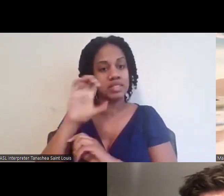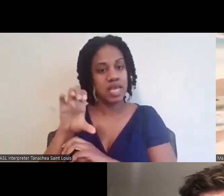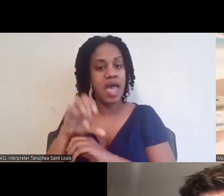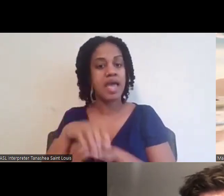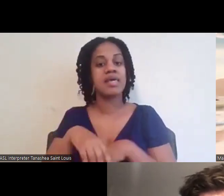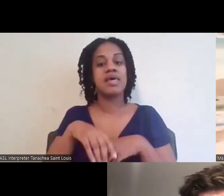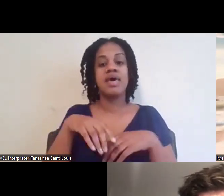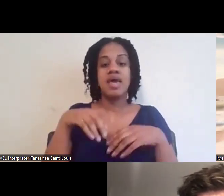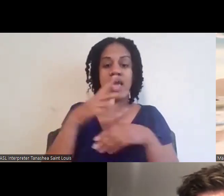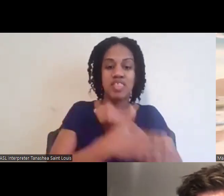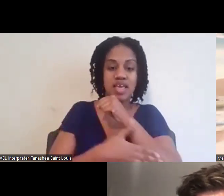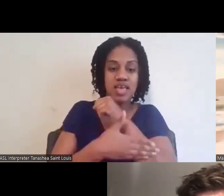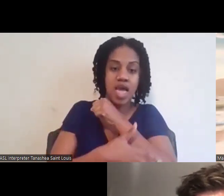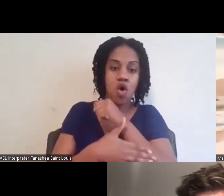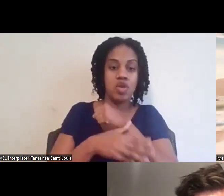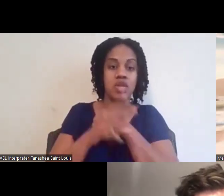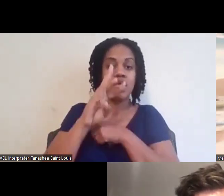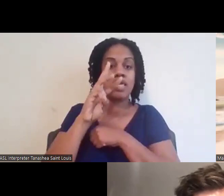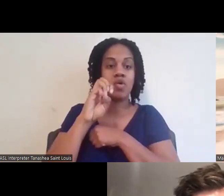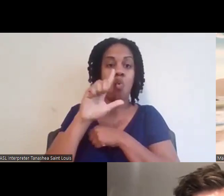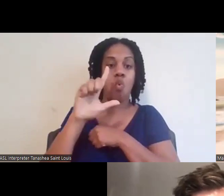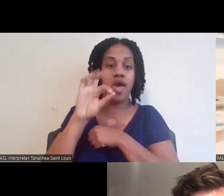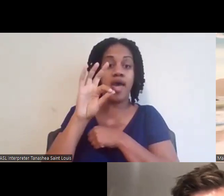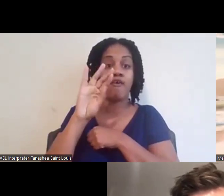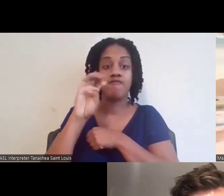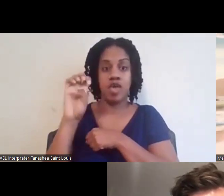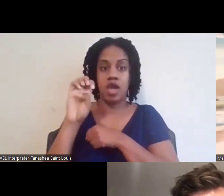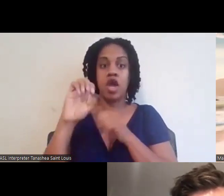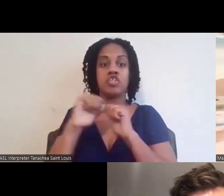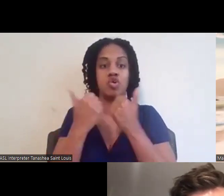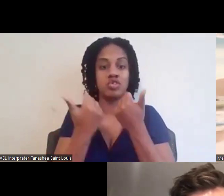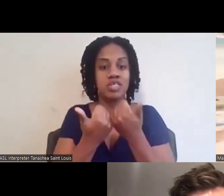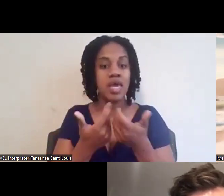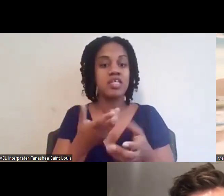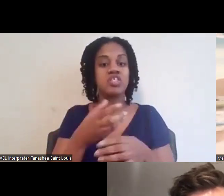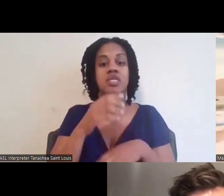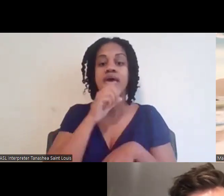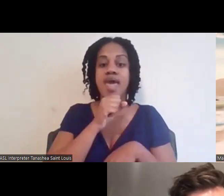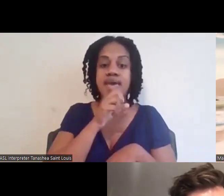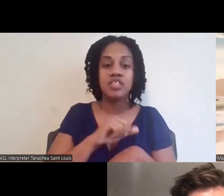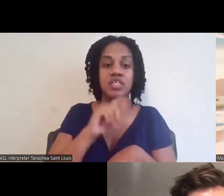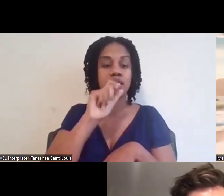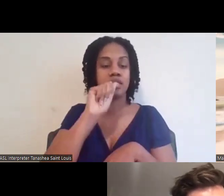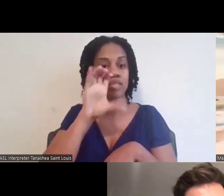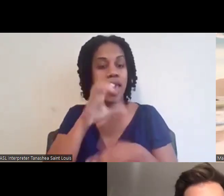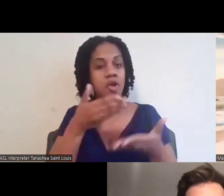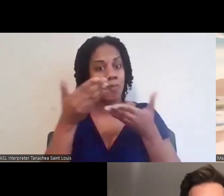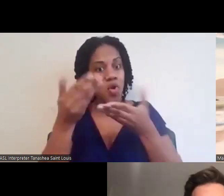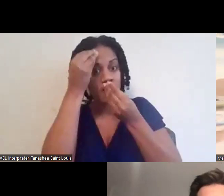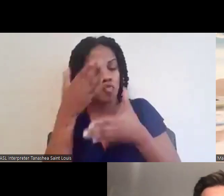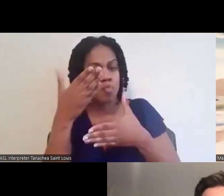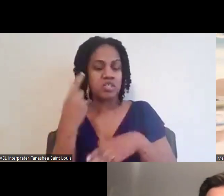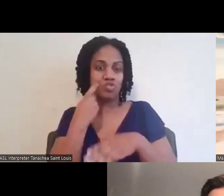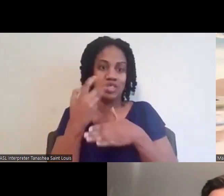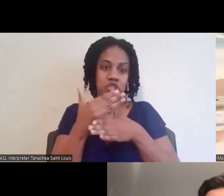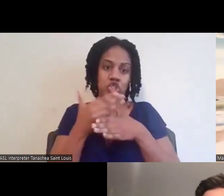Directors Association, as well as the Commission on Aging and TAC, to bring this information that was just shared with all of you